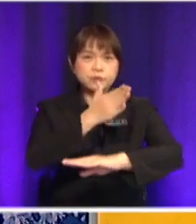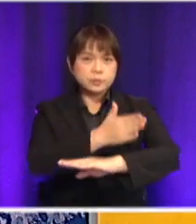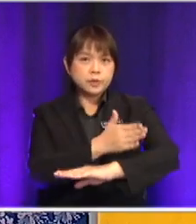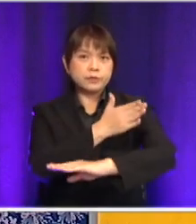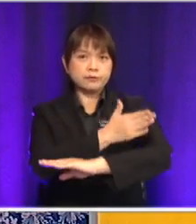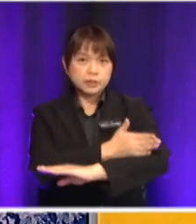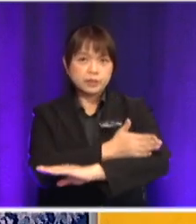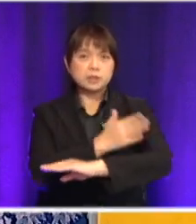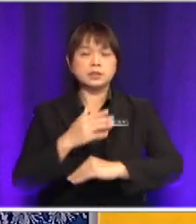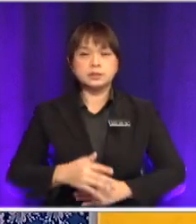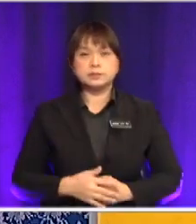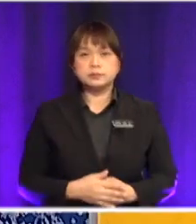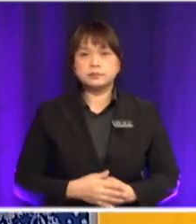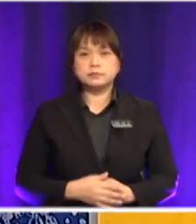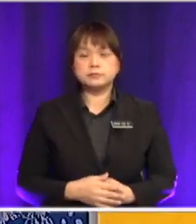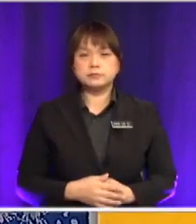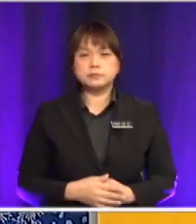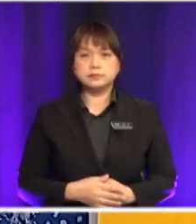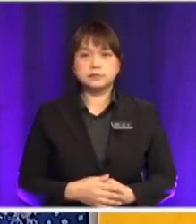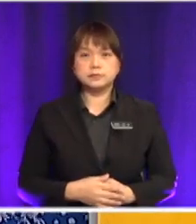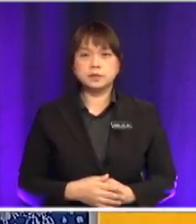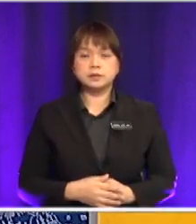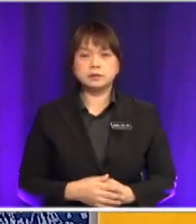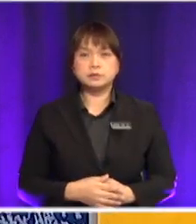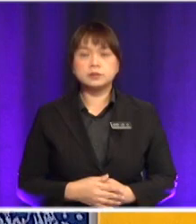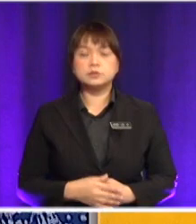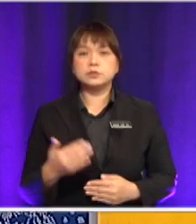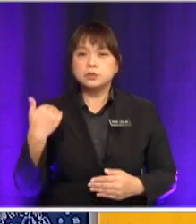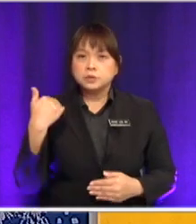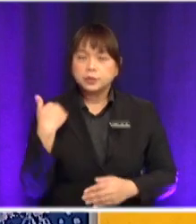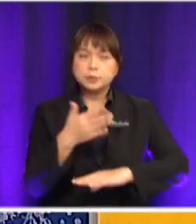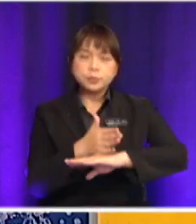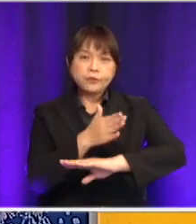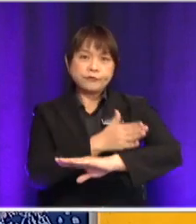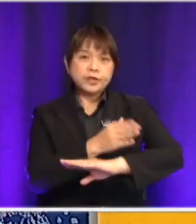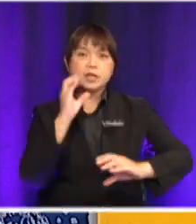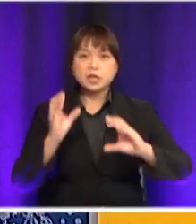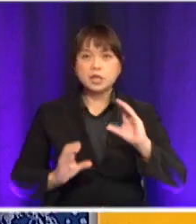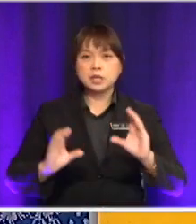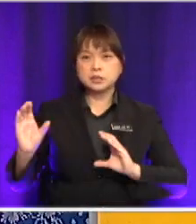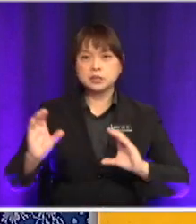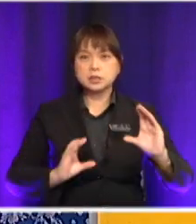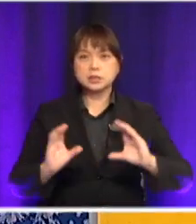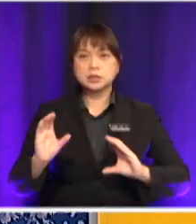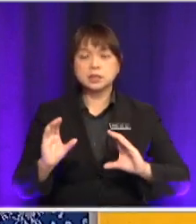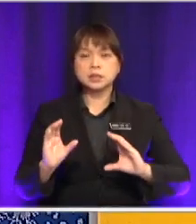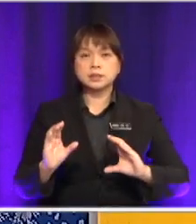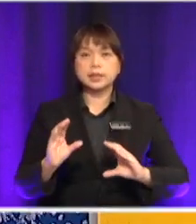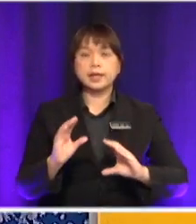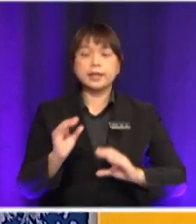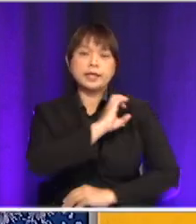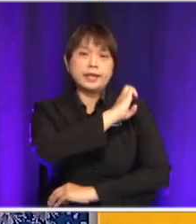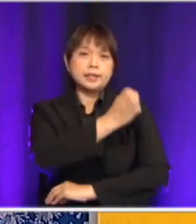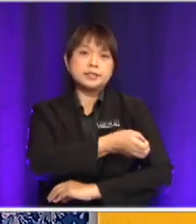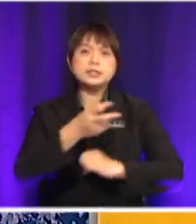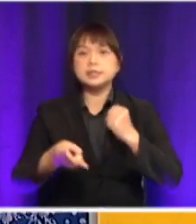all kinds of improved cars, electronic cars, Innovative cars. Yeah, exactly. Energy-saving